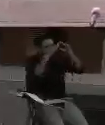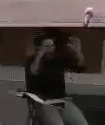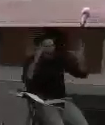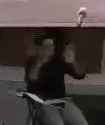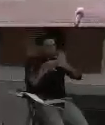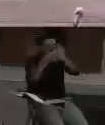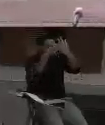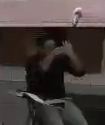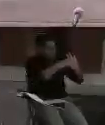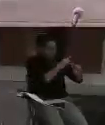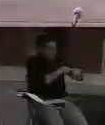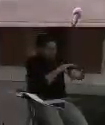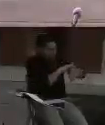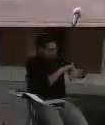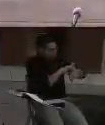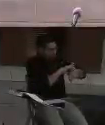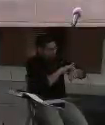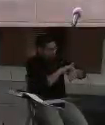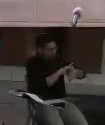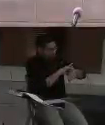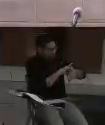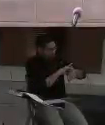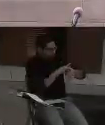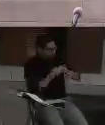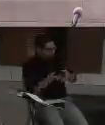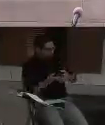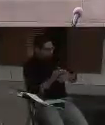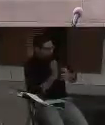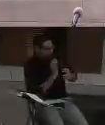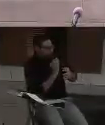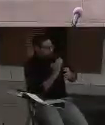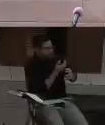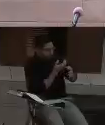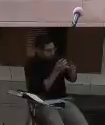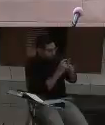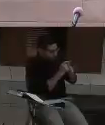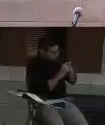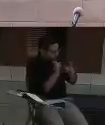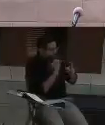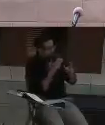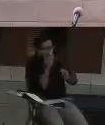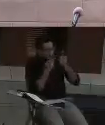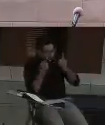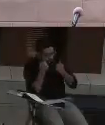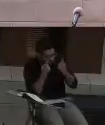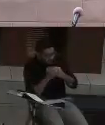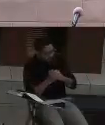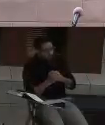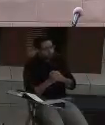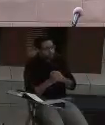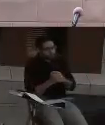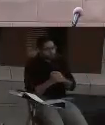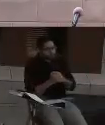words, and in our actions. It's a subversive sermon of reversals,